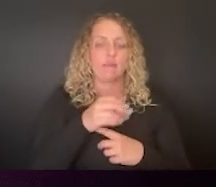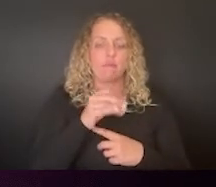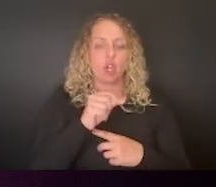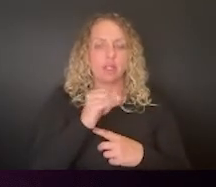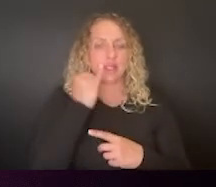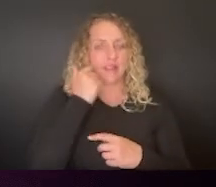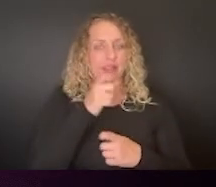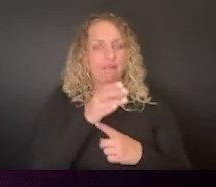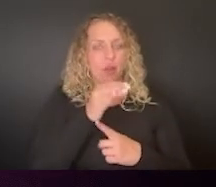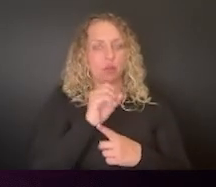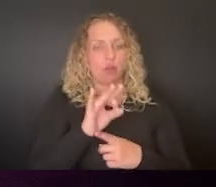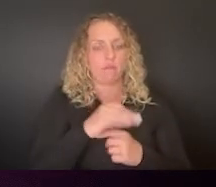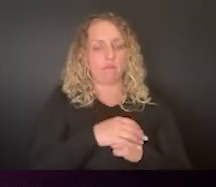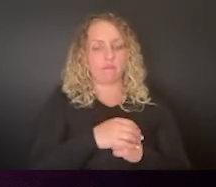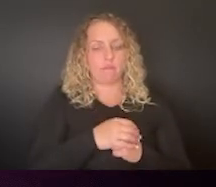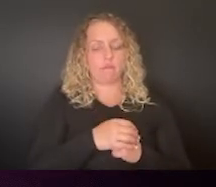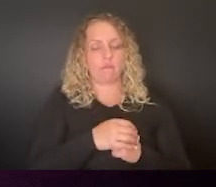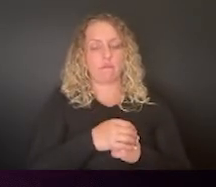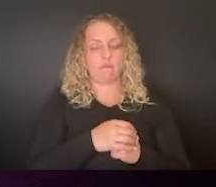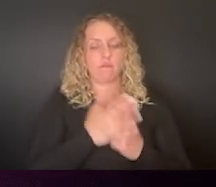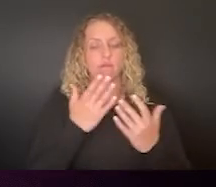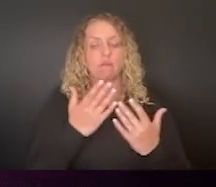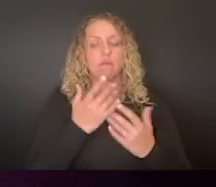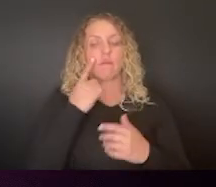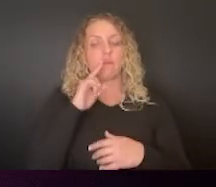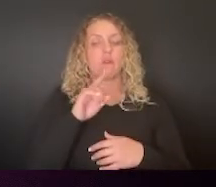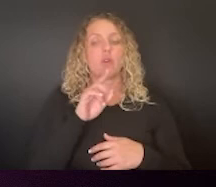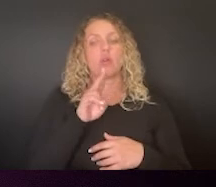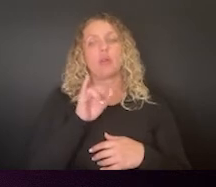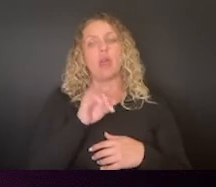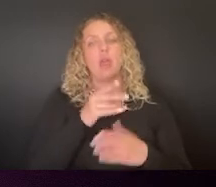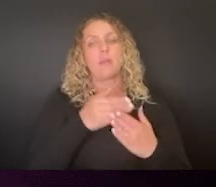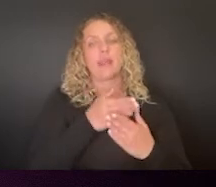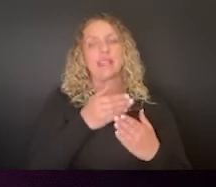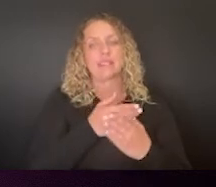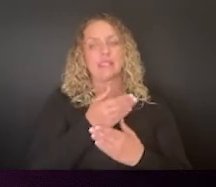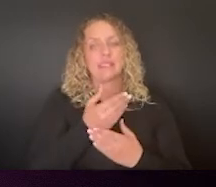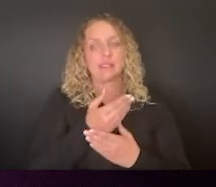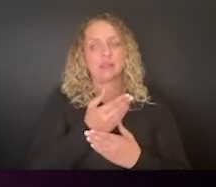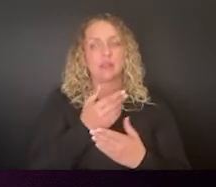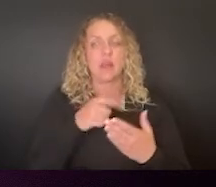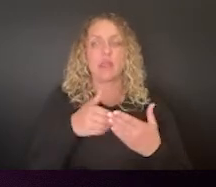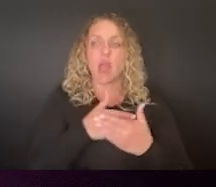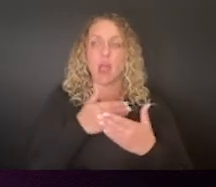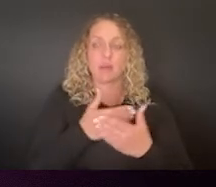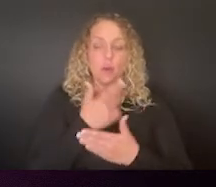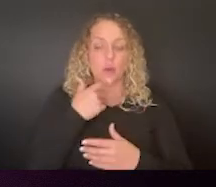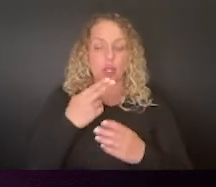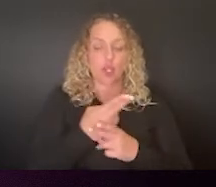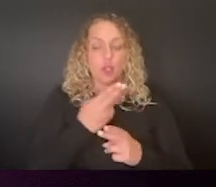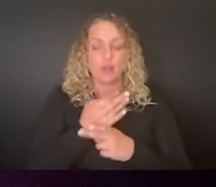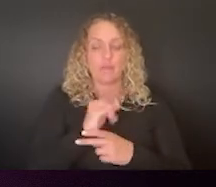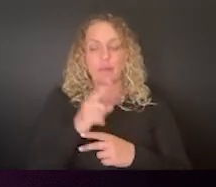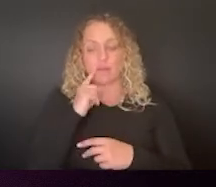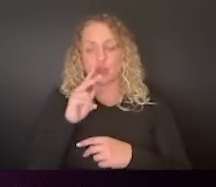on. This way our app performance wouldn't take a hit from loading any unnecessary fonts if that flag was